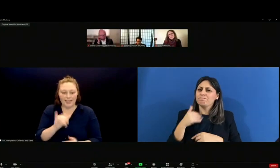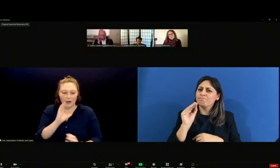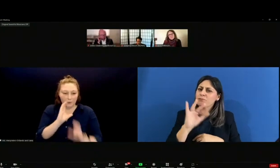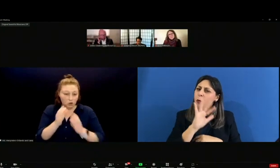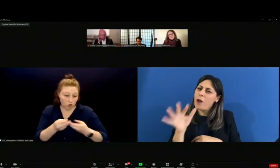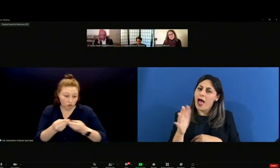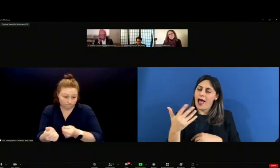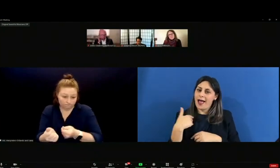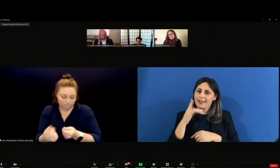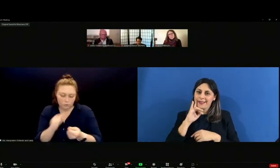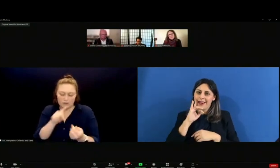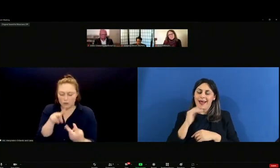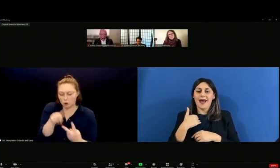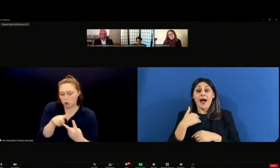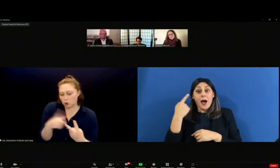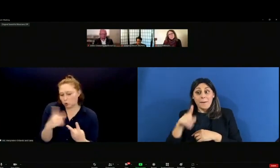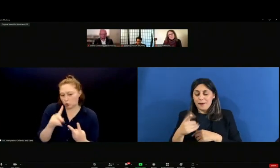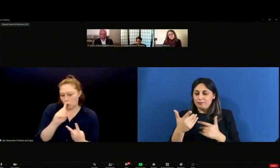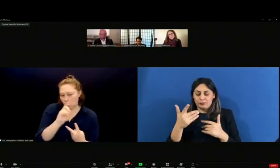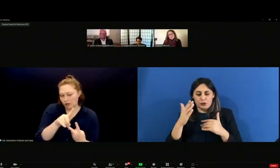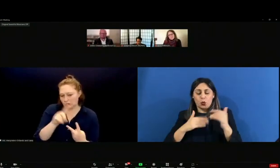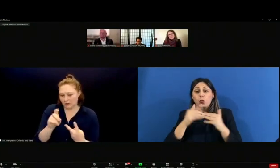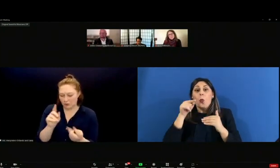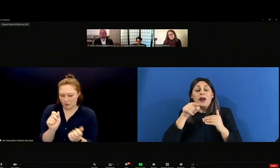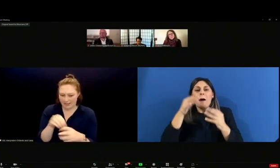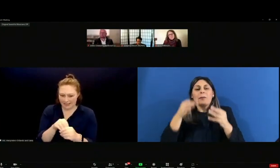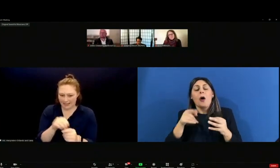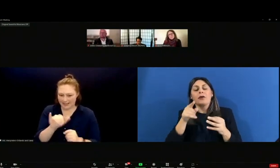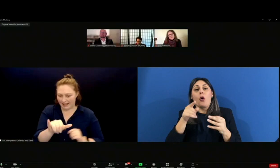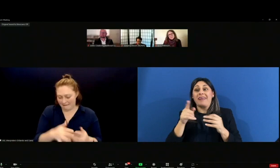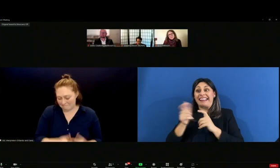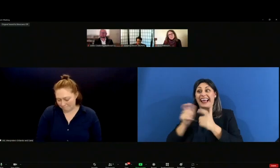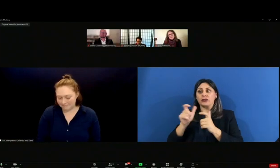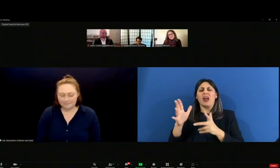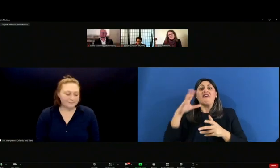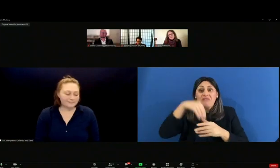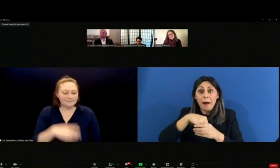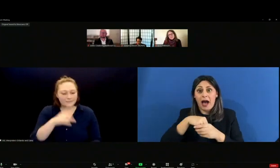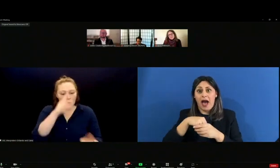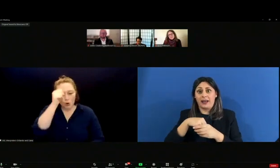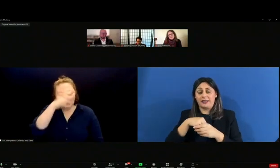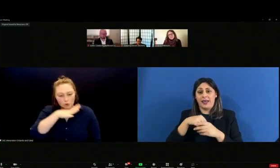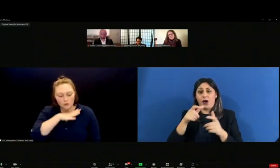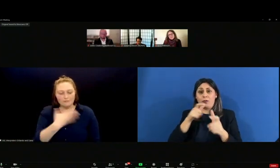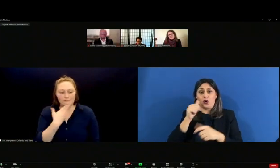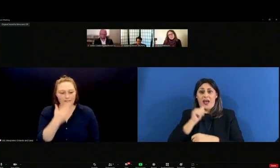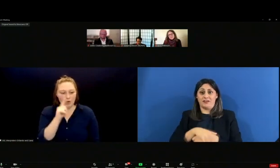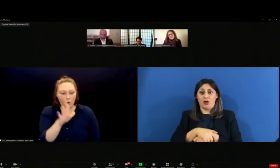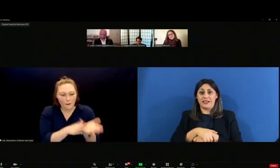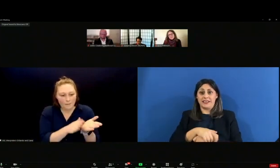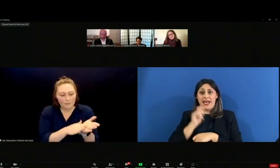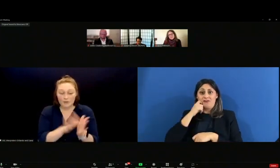So there's 2 challenges for you there. Honored sir, thank you for your compliments and for your interesting